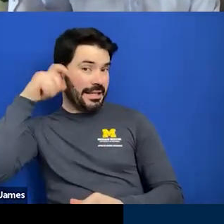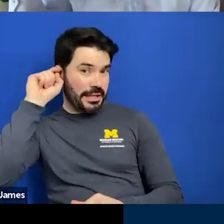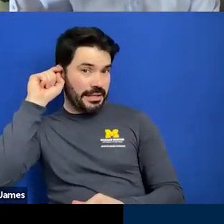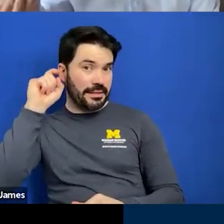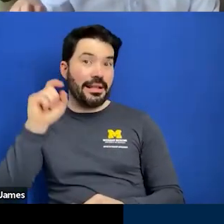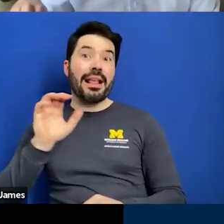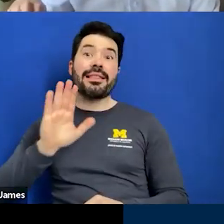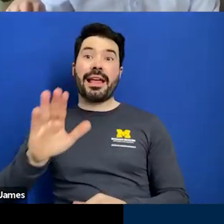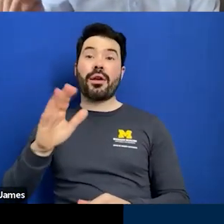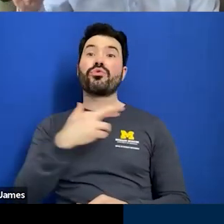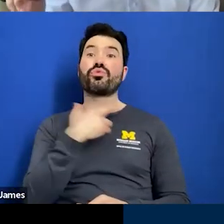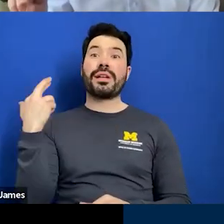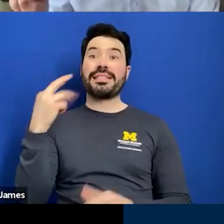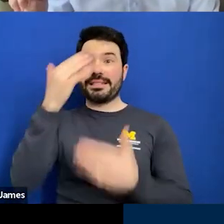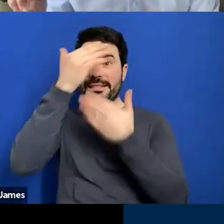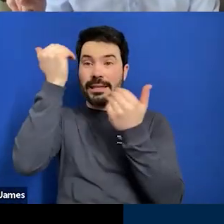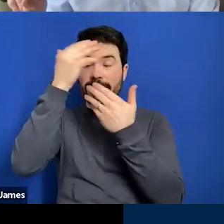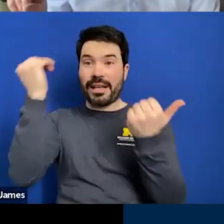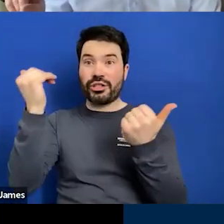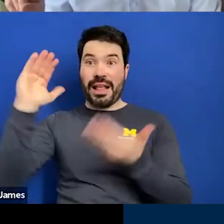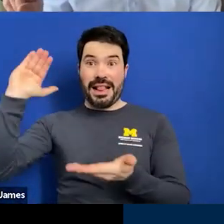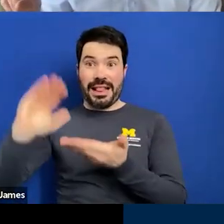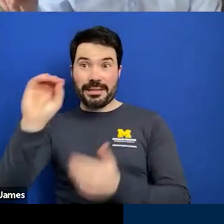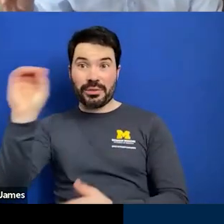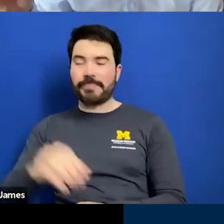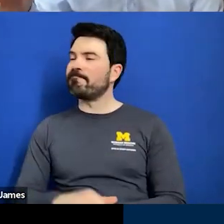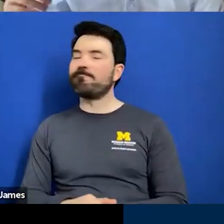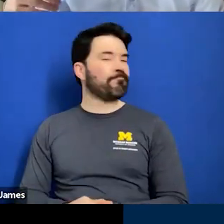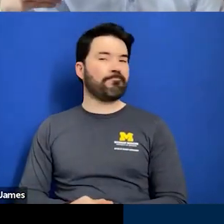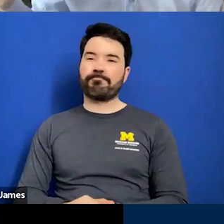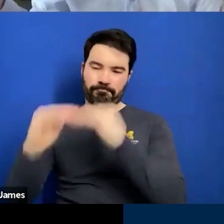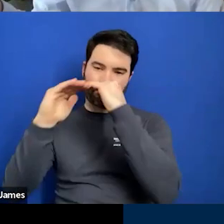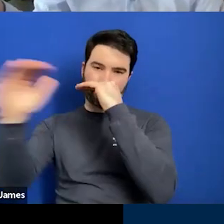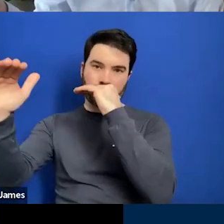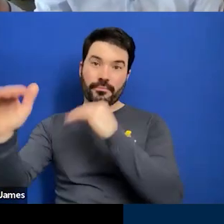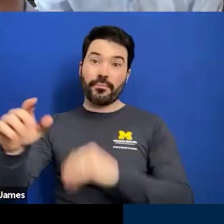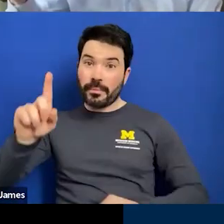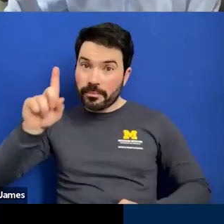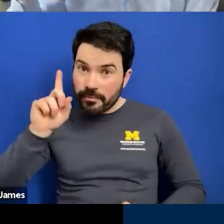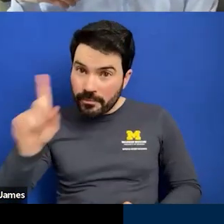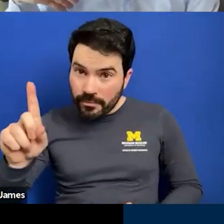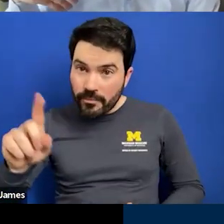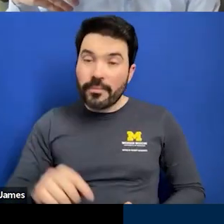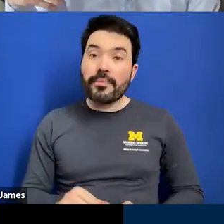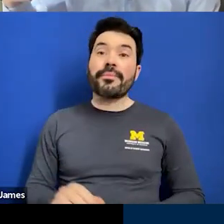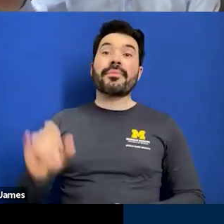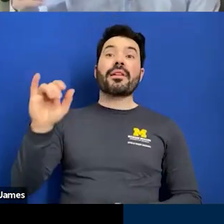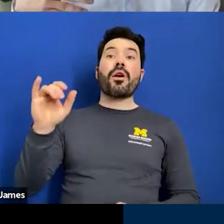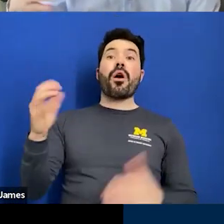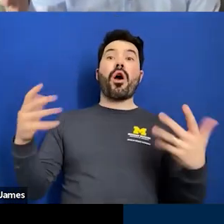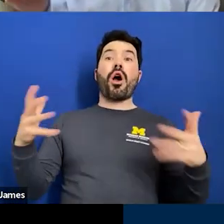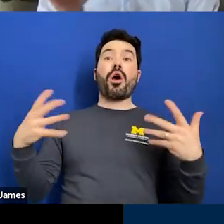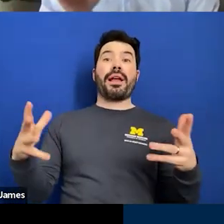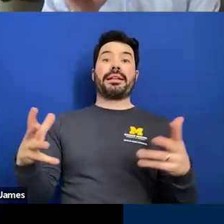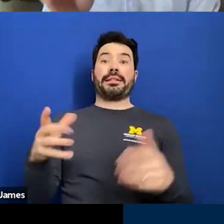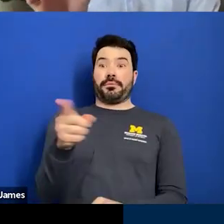risk for dementia doesn't go down. However, they pre-stratified the people with hearing loss into 2